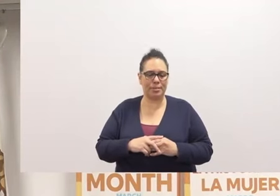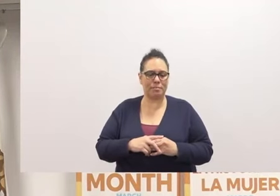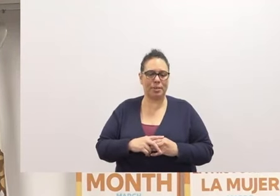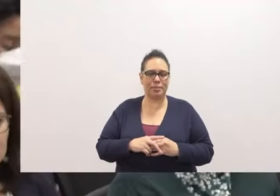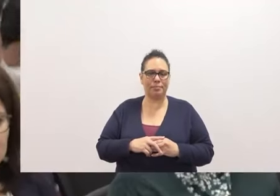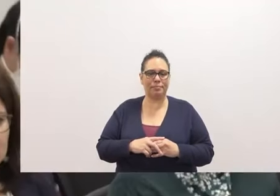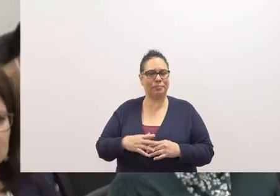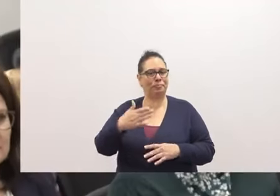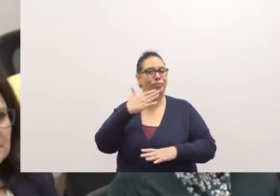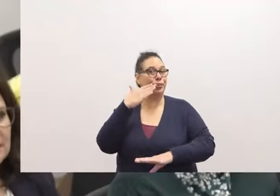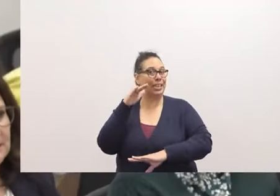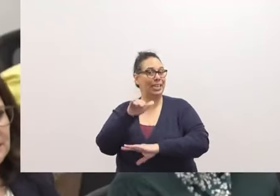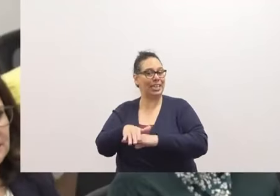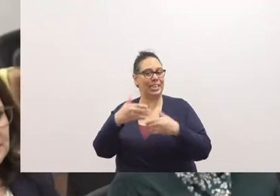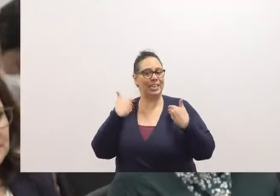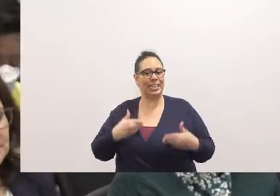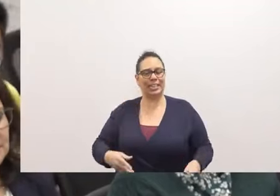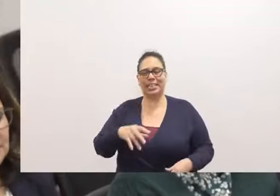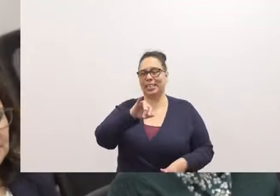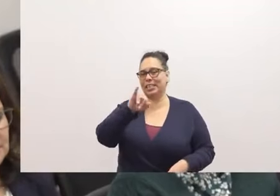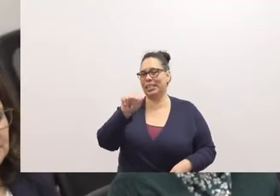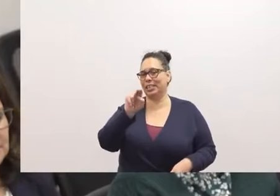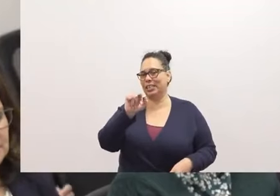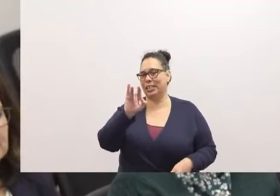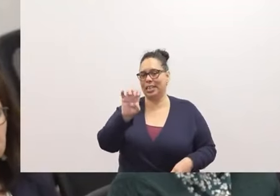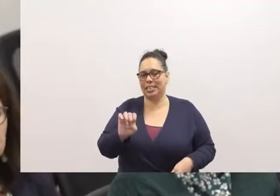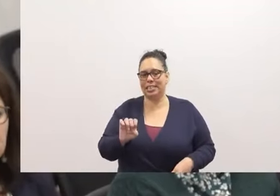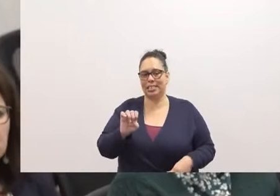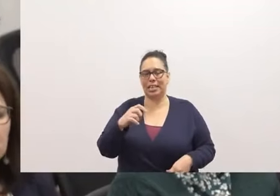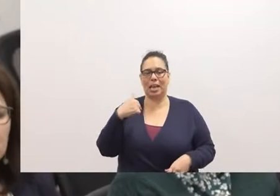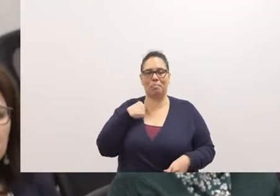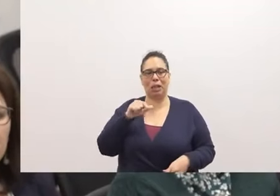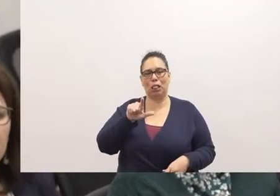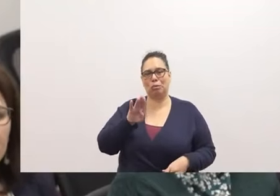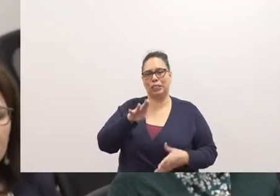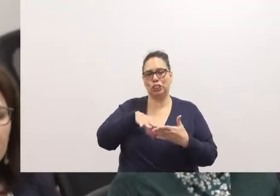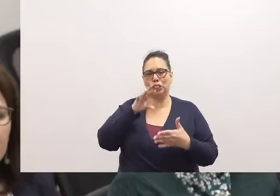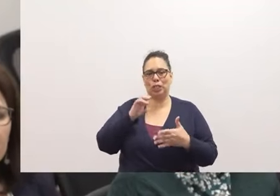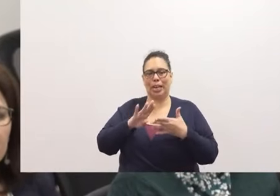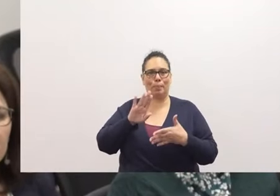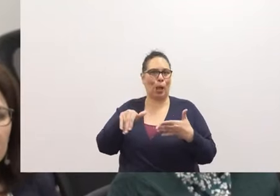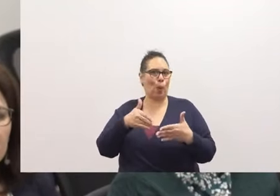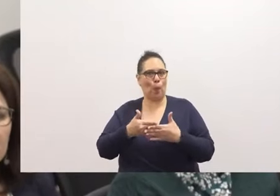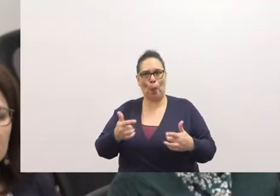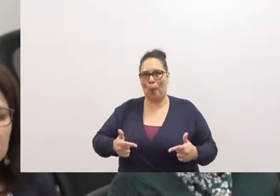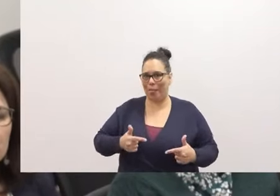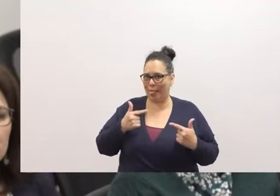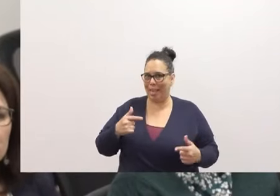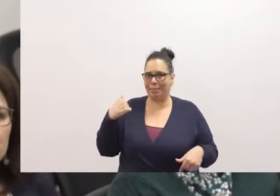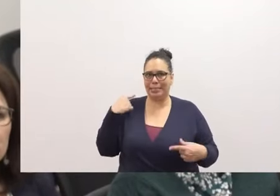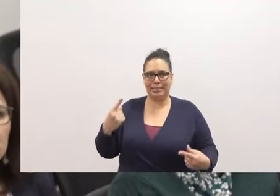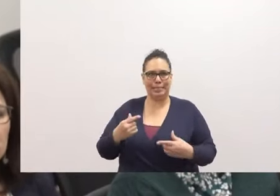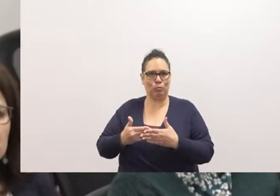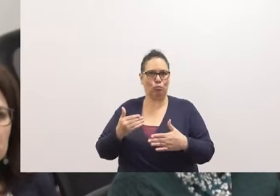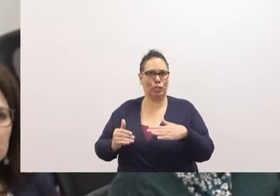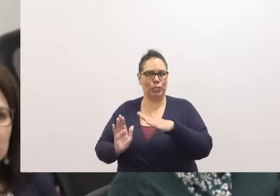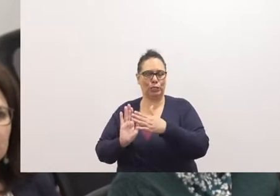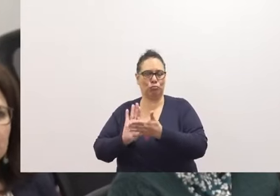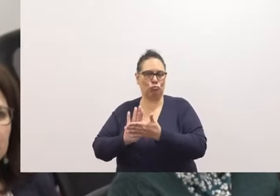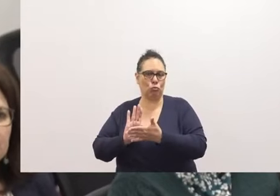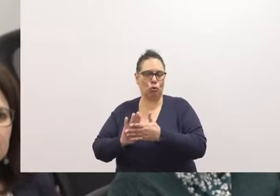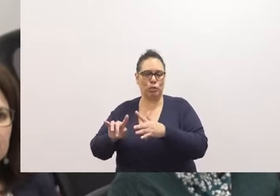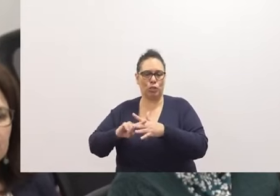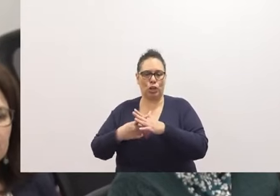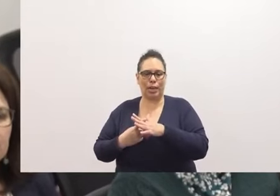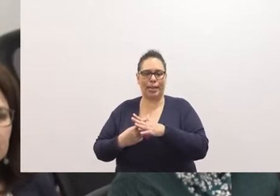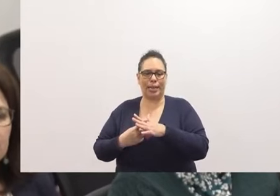Good evening. My name is Janice, and I've been a Long Beach student my whole entire life, since preschool, starting